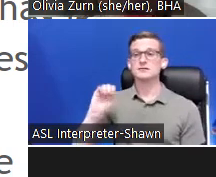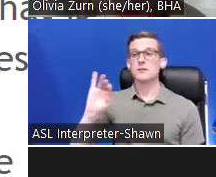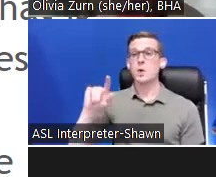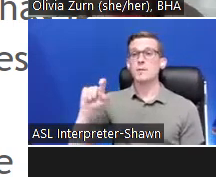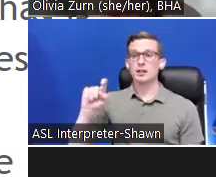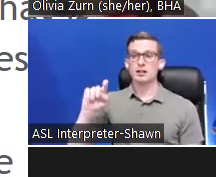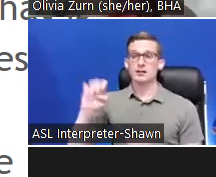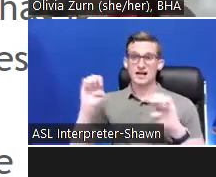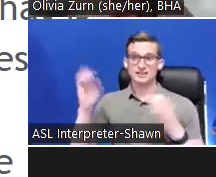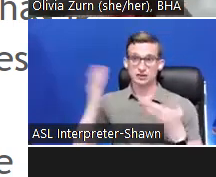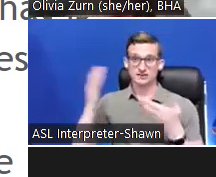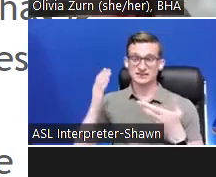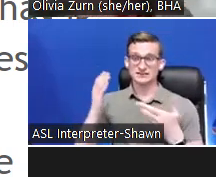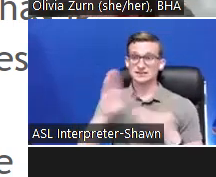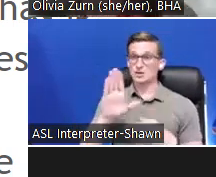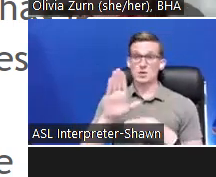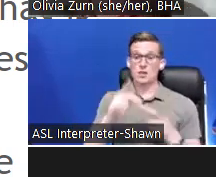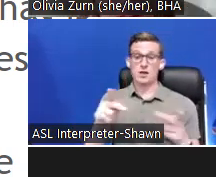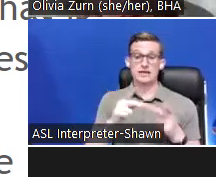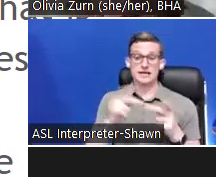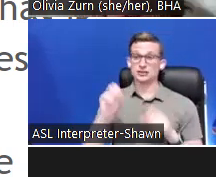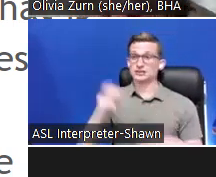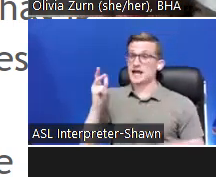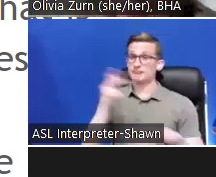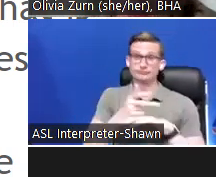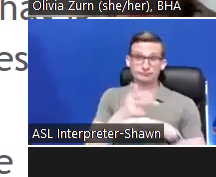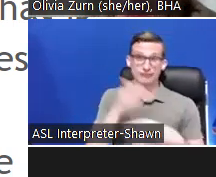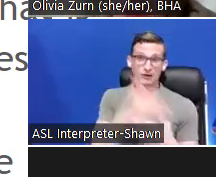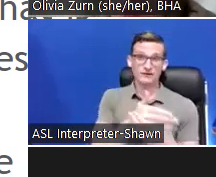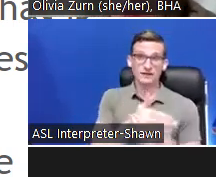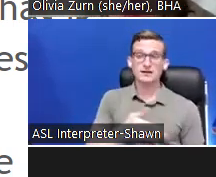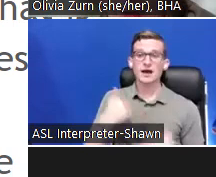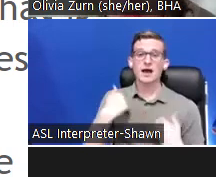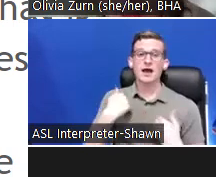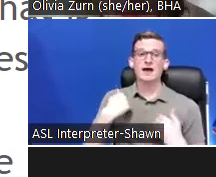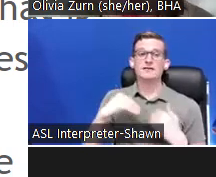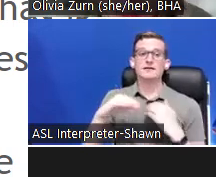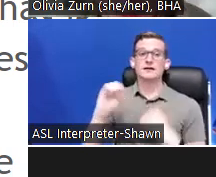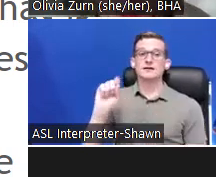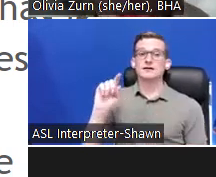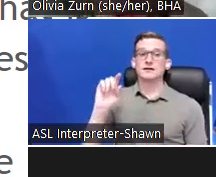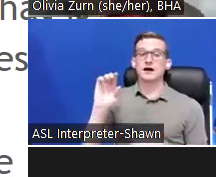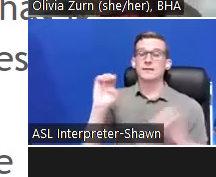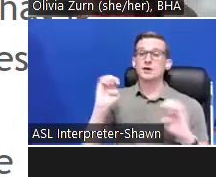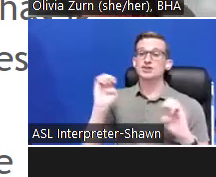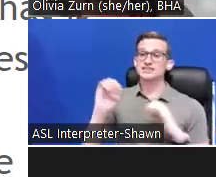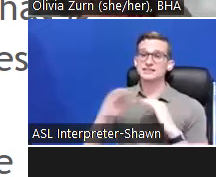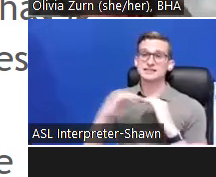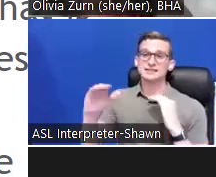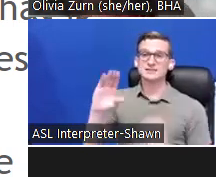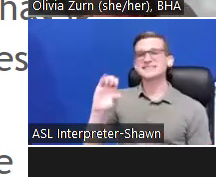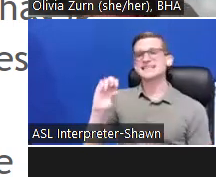are. And we have crisis stabilization units and acute treatment units. You'll probably notice that this is a little different. We have